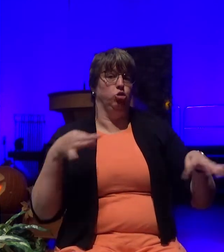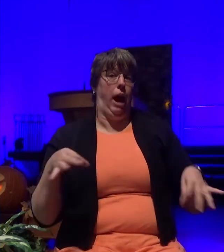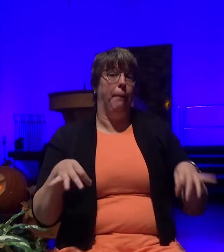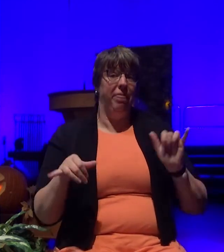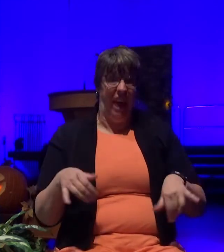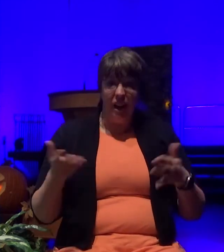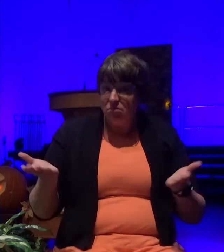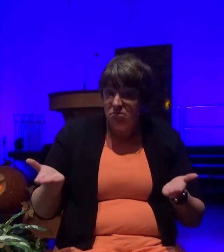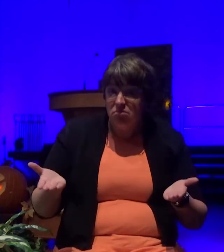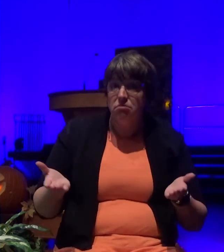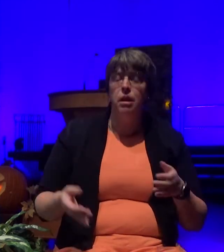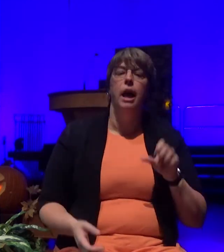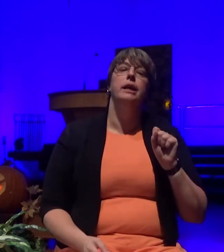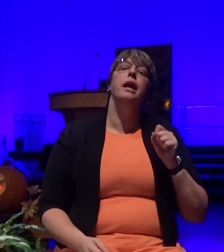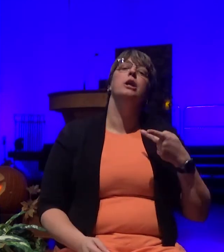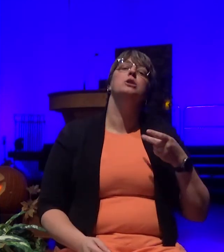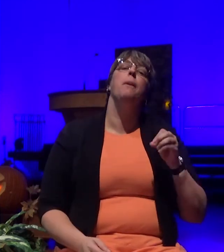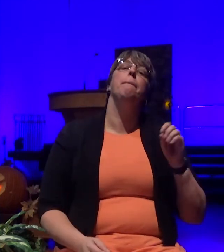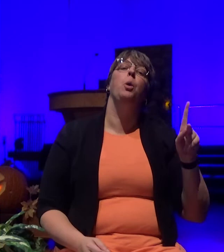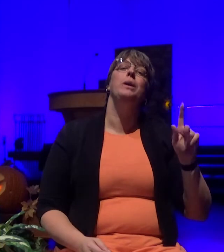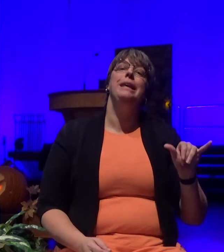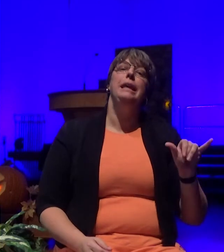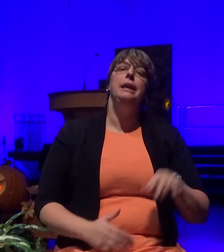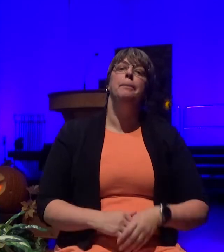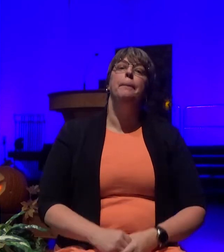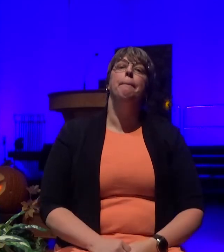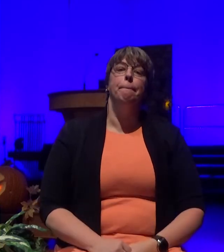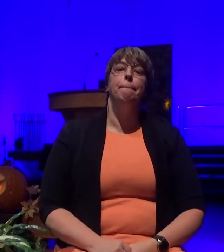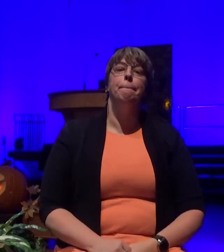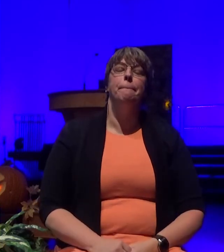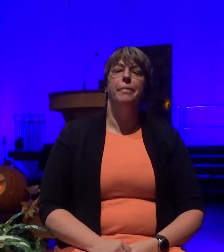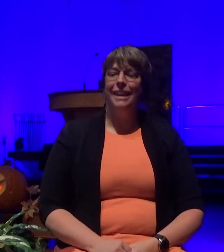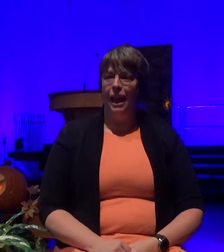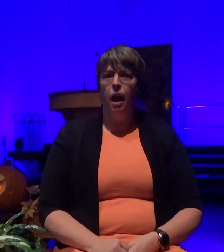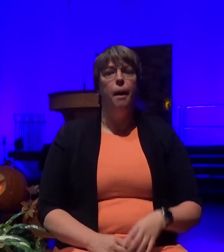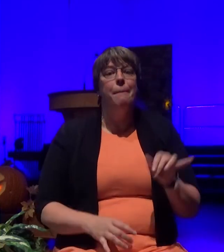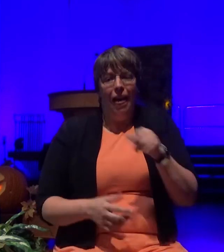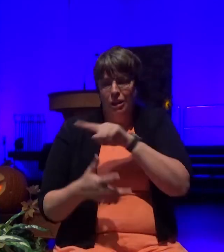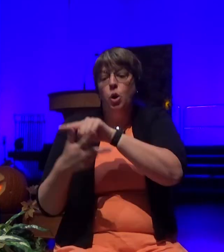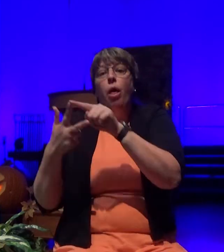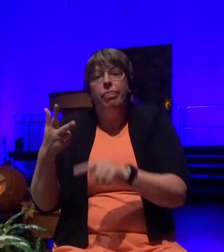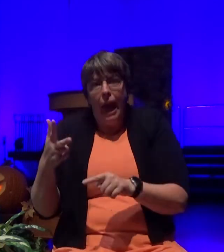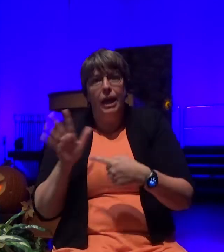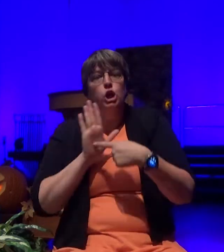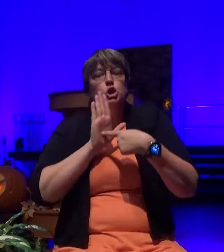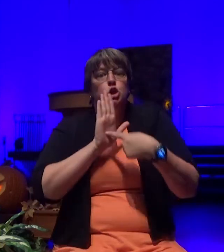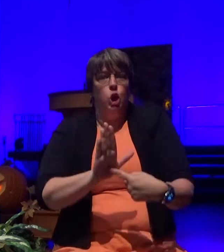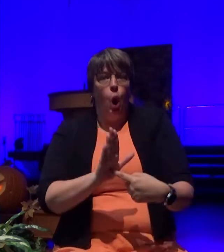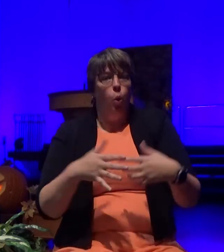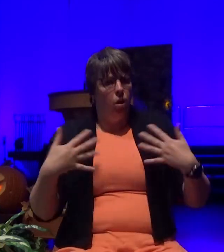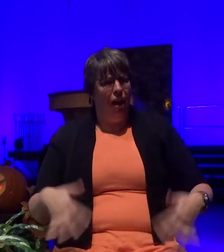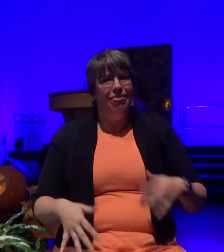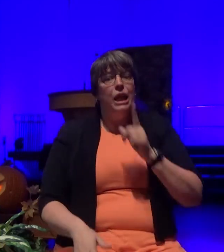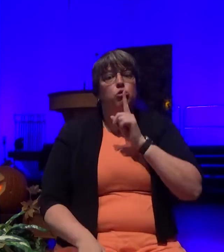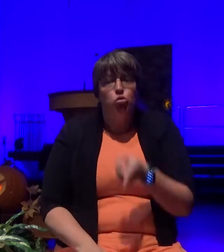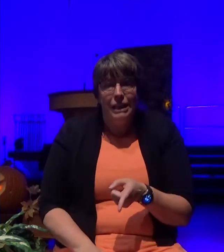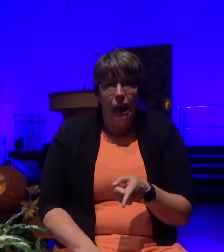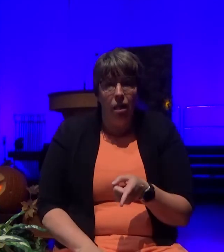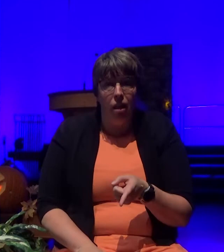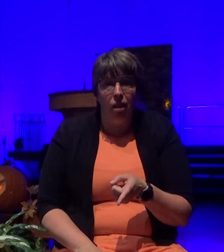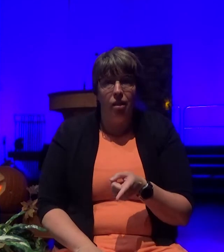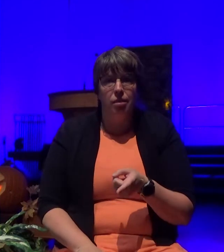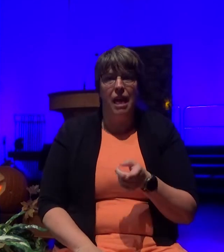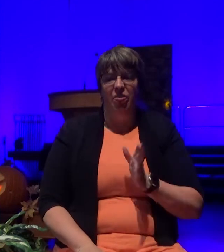But the three physicists show that quantum entanglement is real, and their discovery is going to support